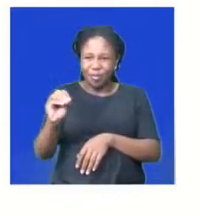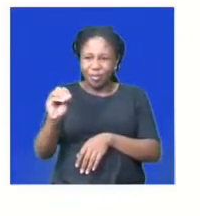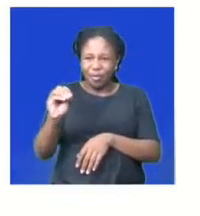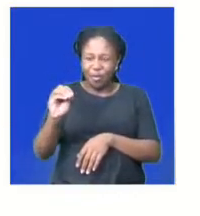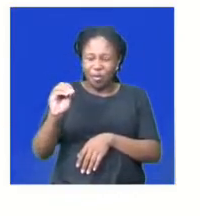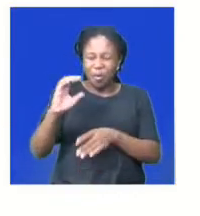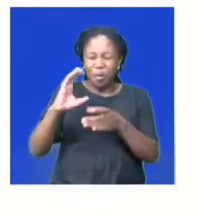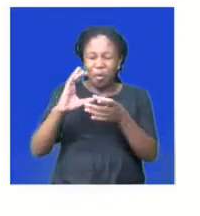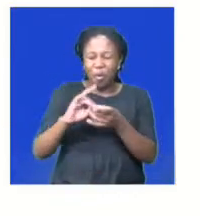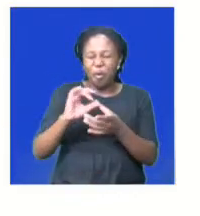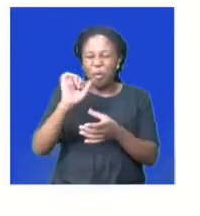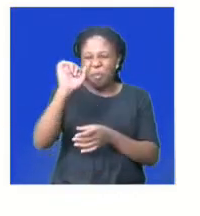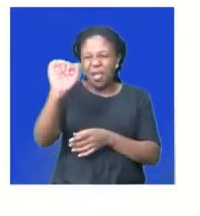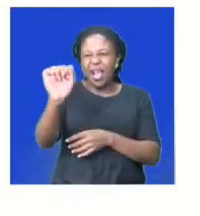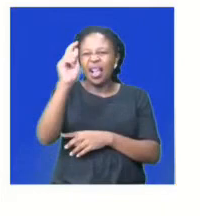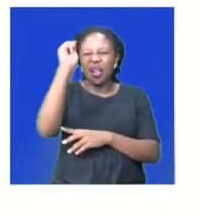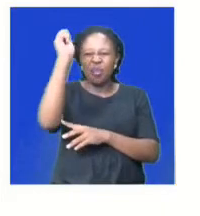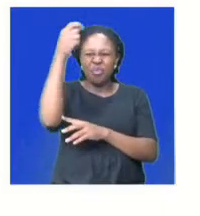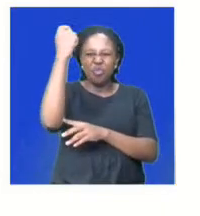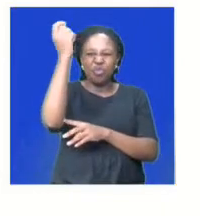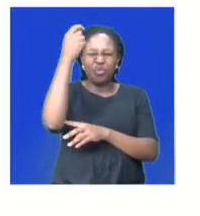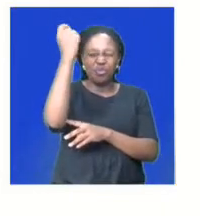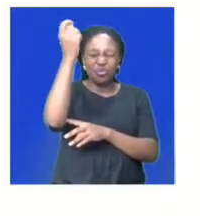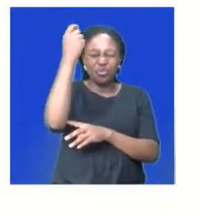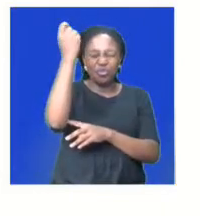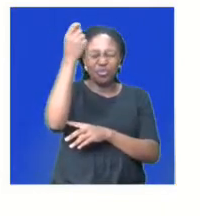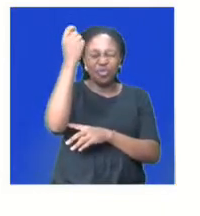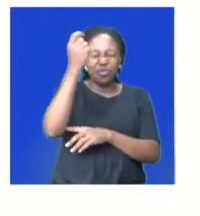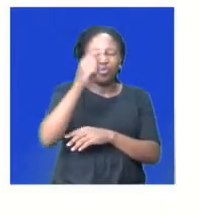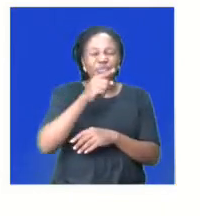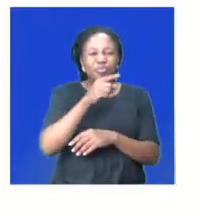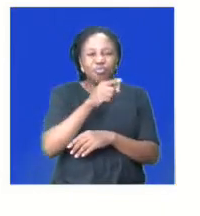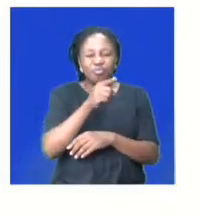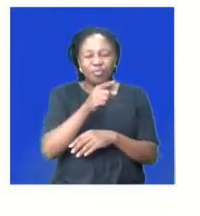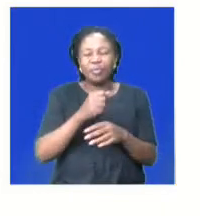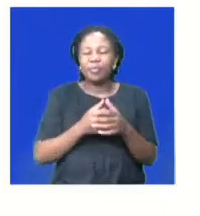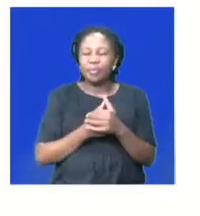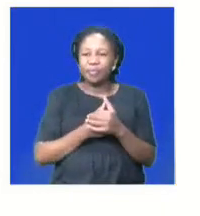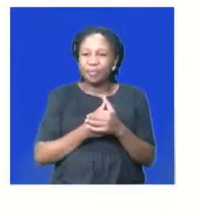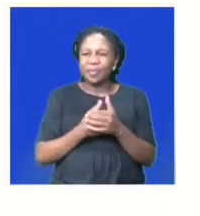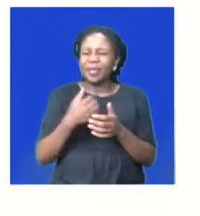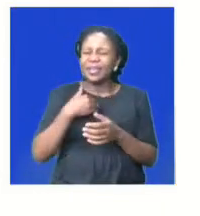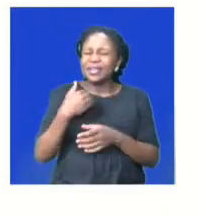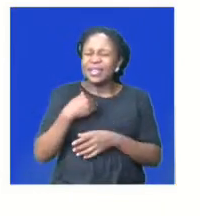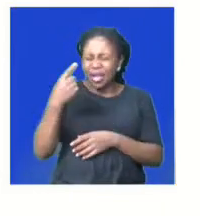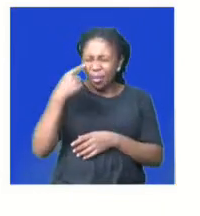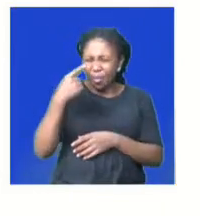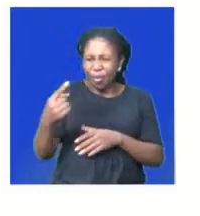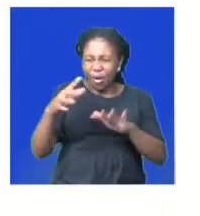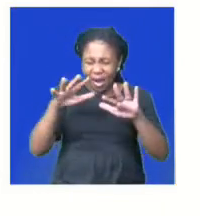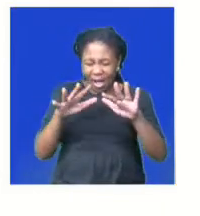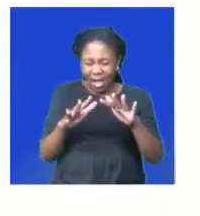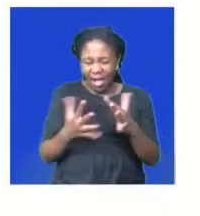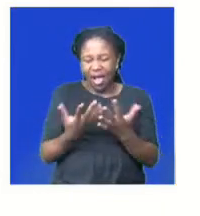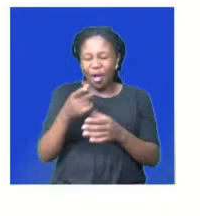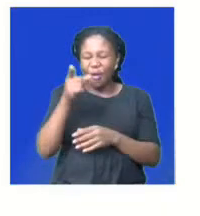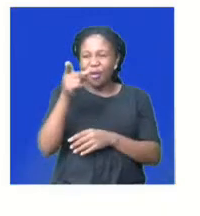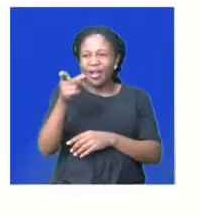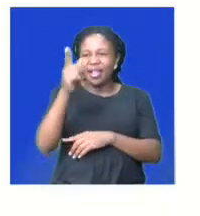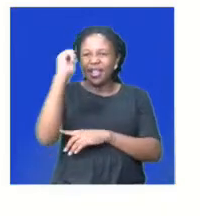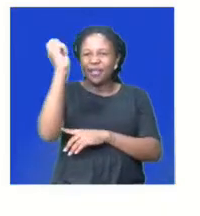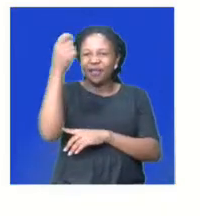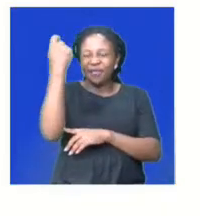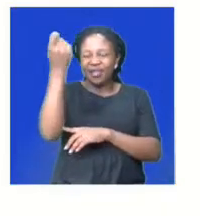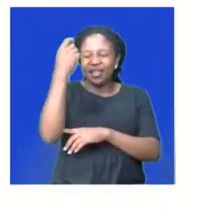is a village home. How do we identify a village home? My dear